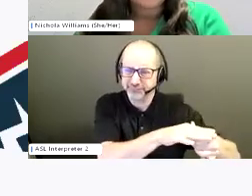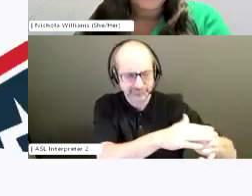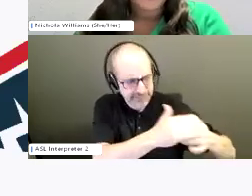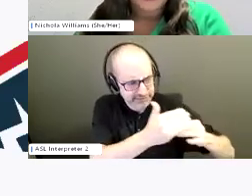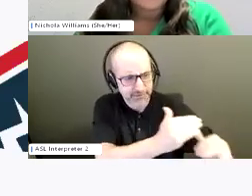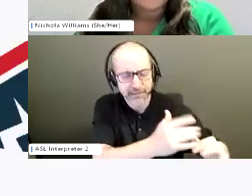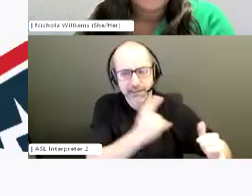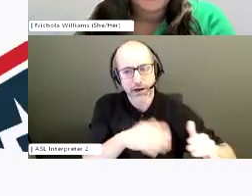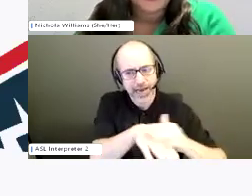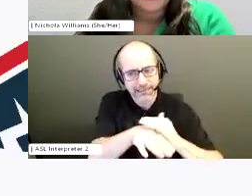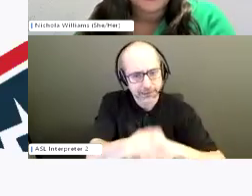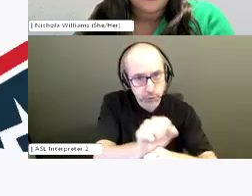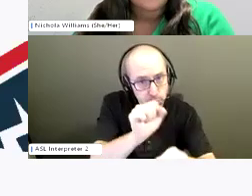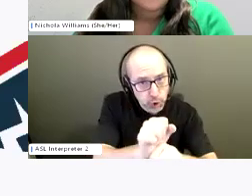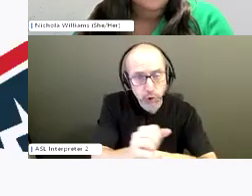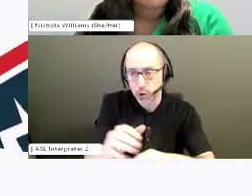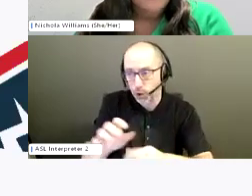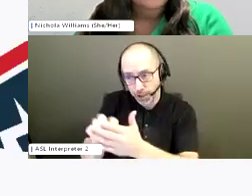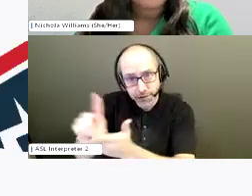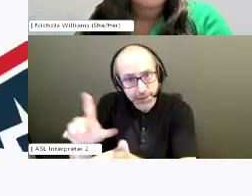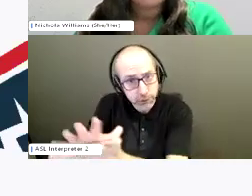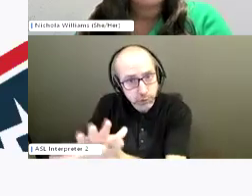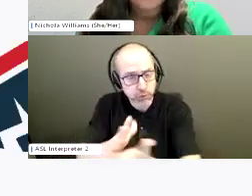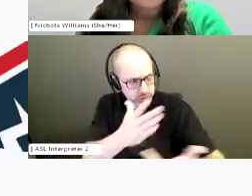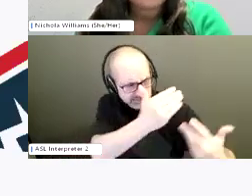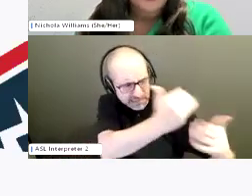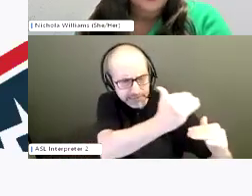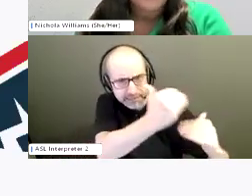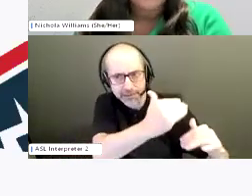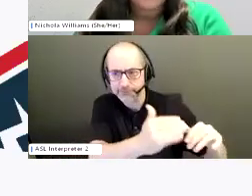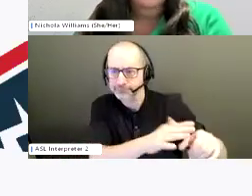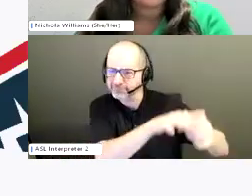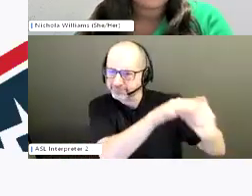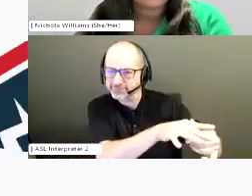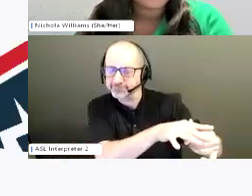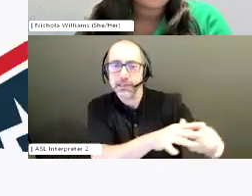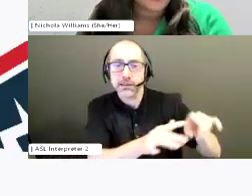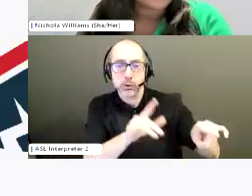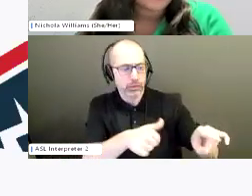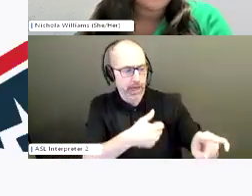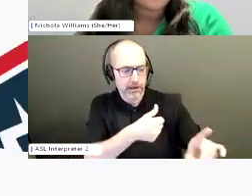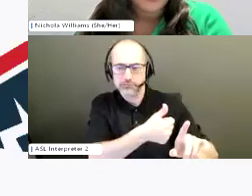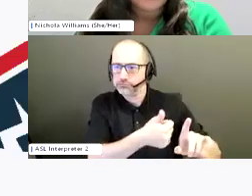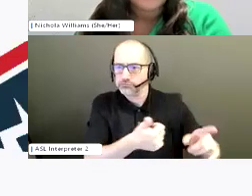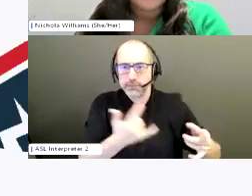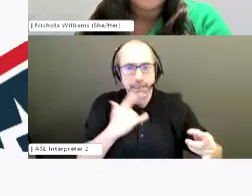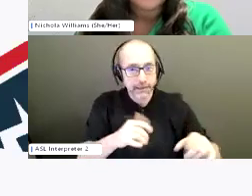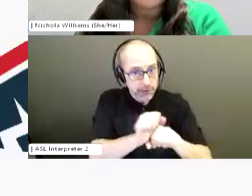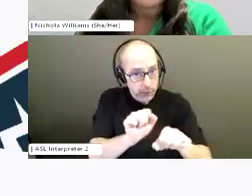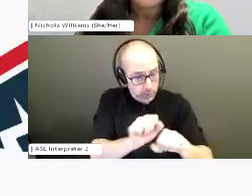access to work or education. The impact can be even more severe when the survivor works alongside their